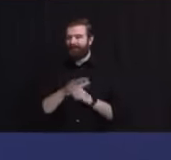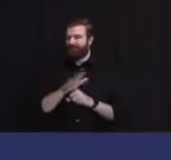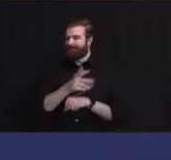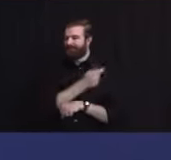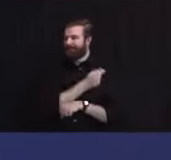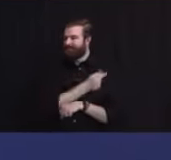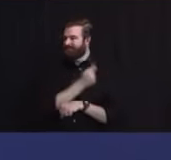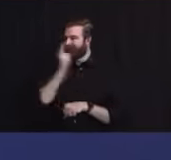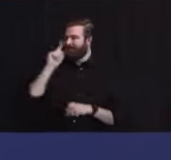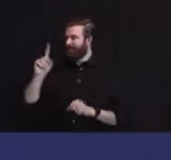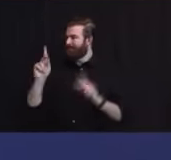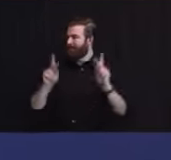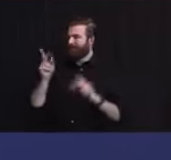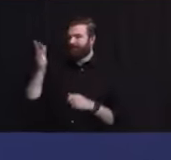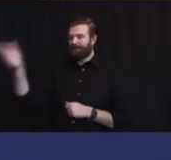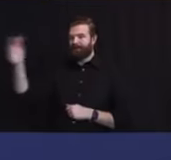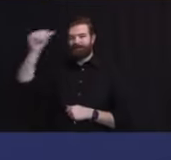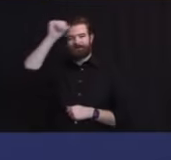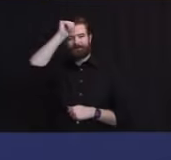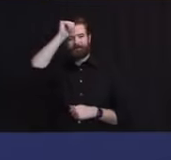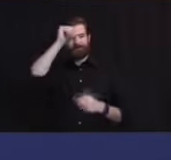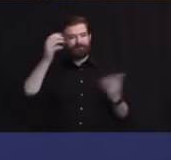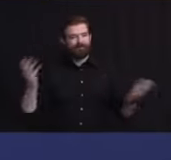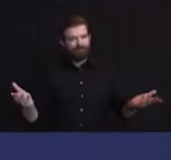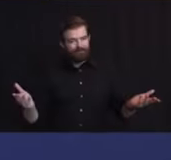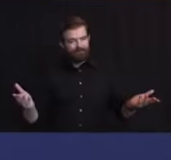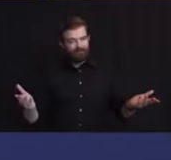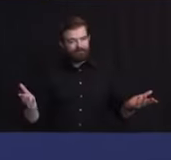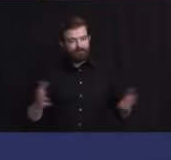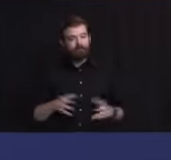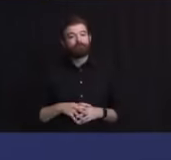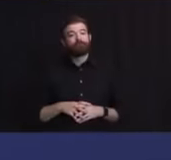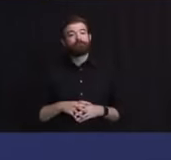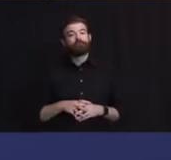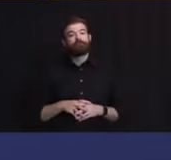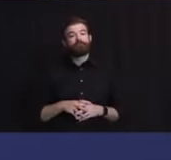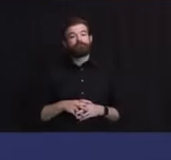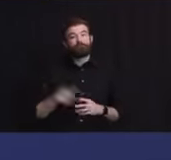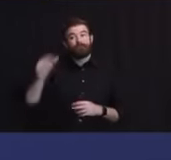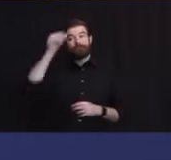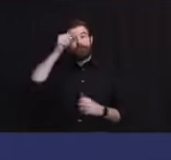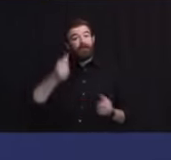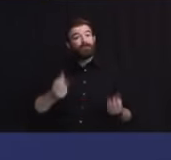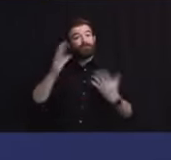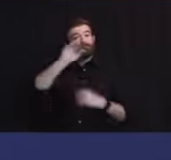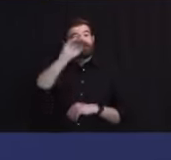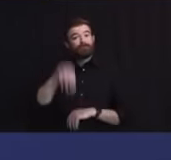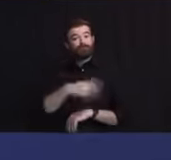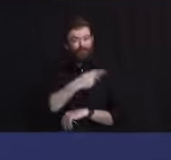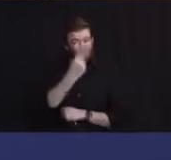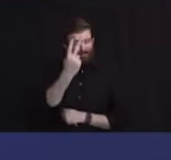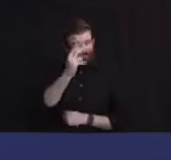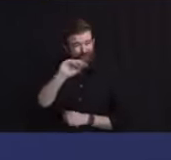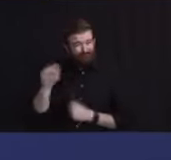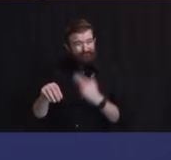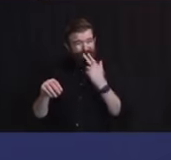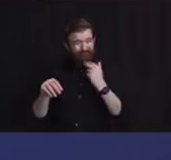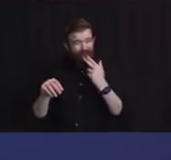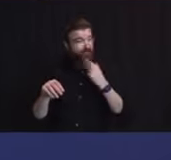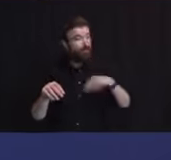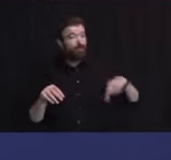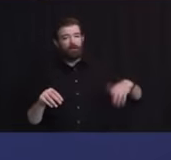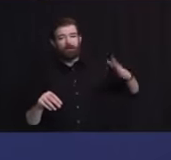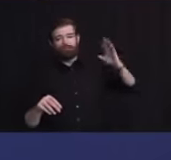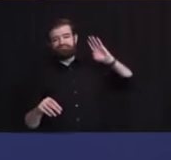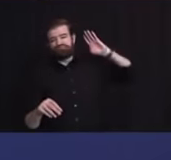believe somewhere around 2% of their population has been vaccinated compared to obviously our much higher percentages here. Yeah, I mean, that's a big gap. Thank